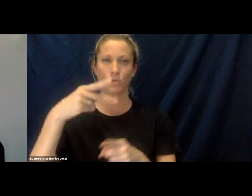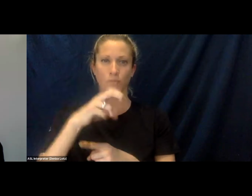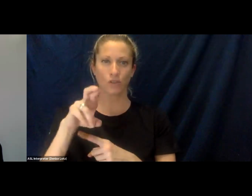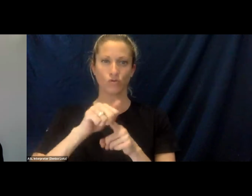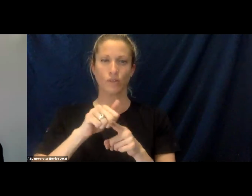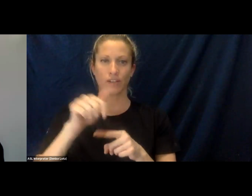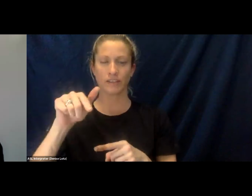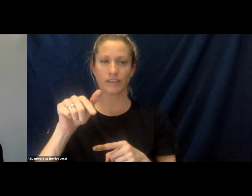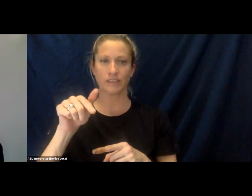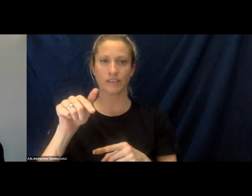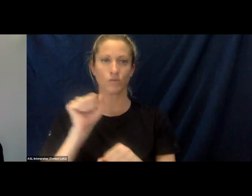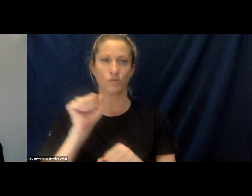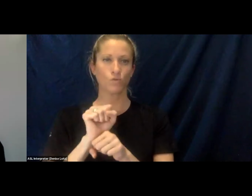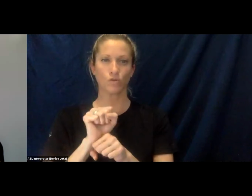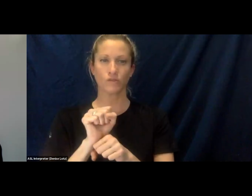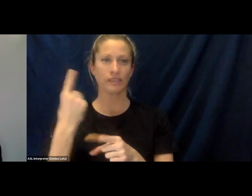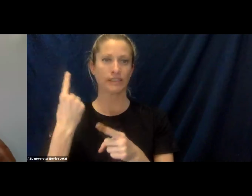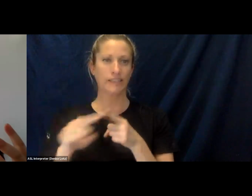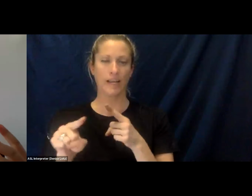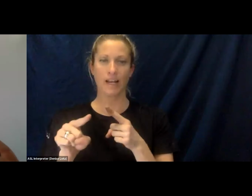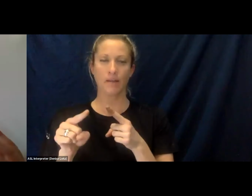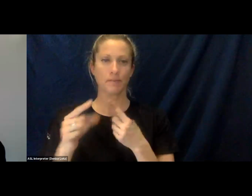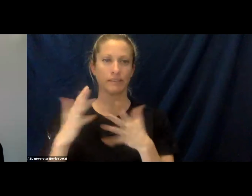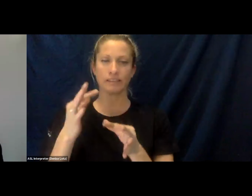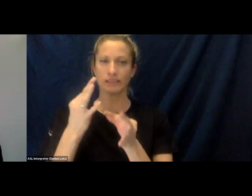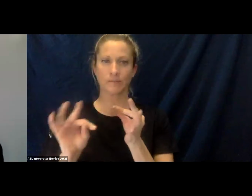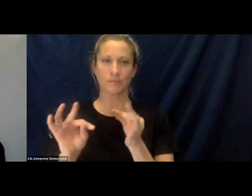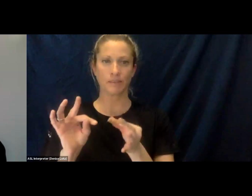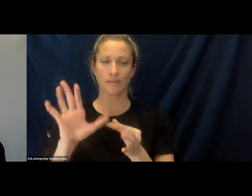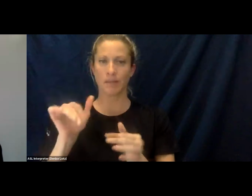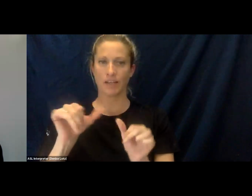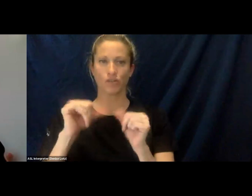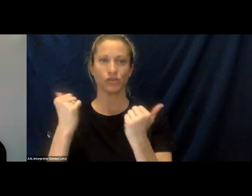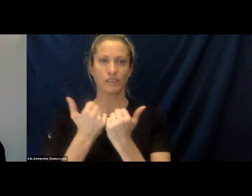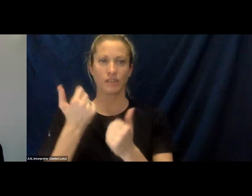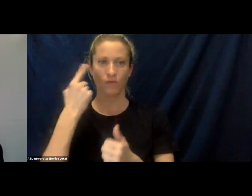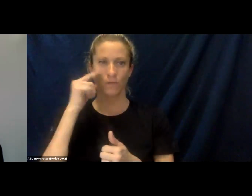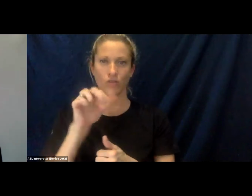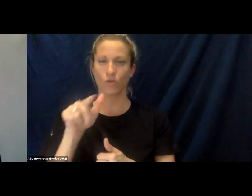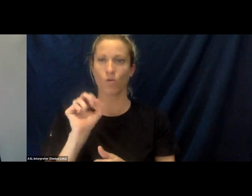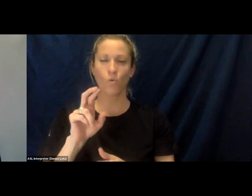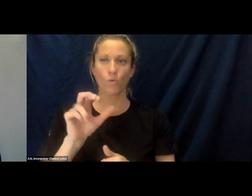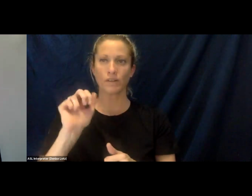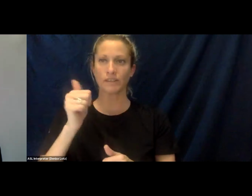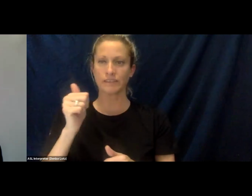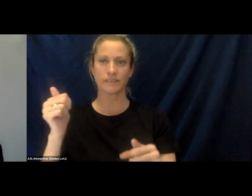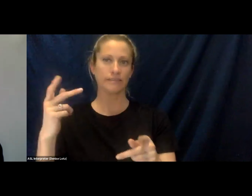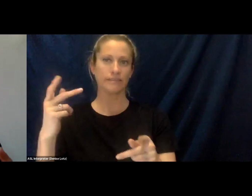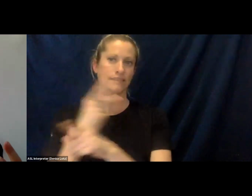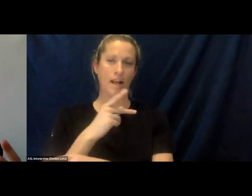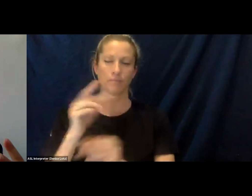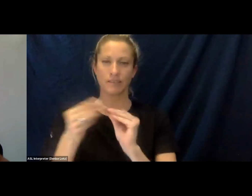This work could simply not be done by the agencies on this call, or even 10 times the number of